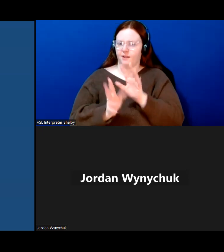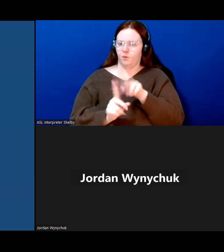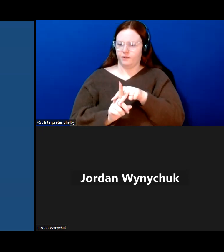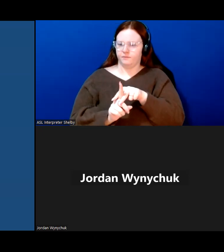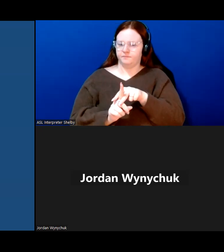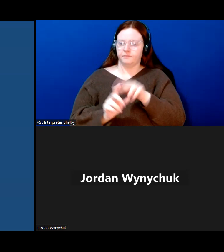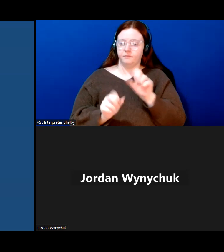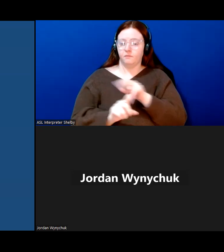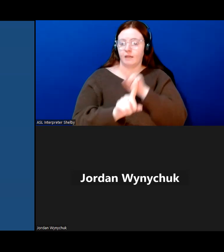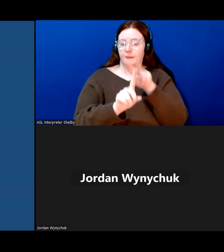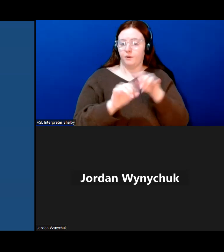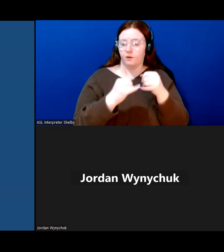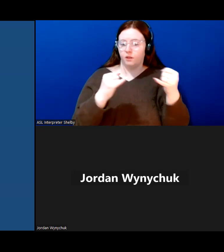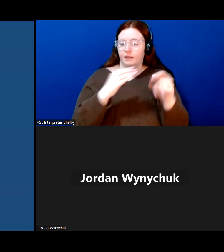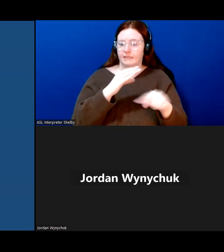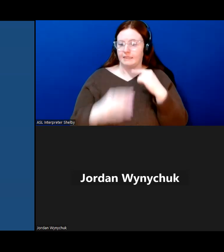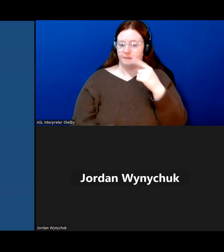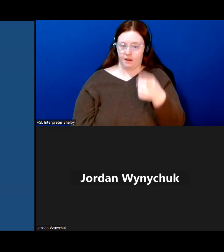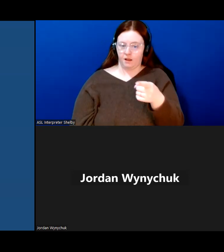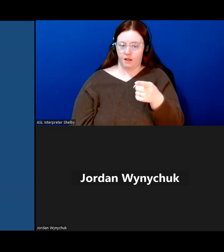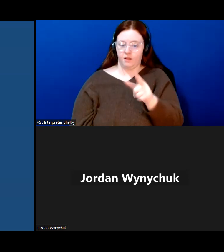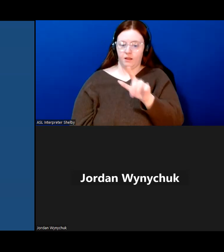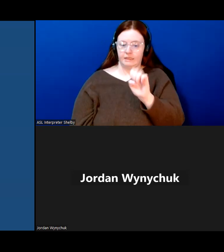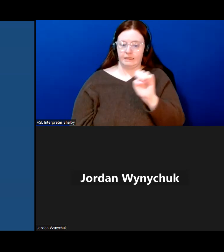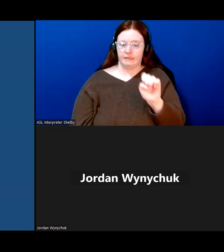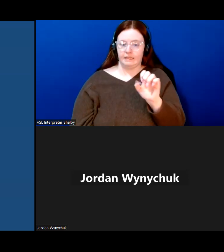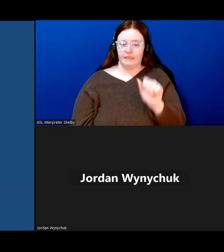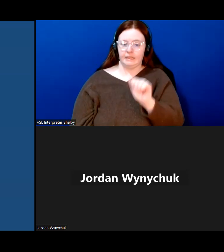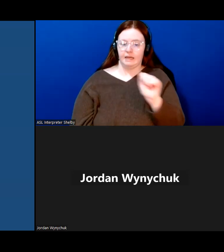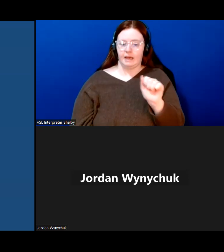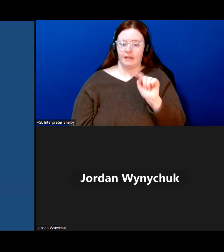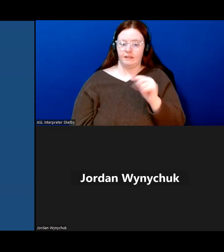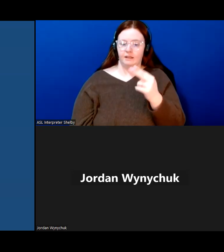book their time. They can email me at lee@thequadnl.com.